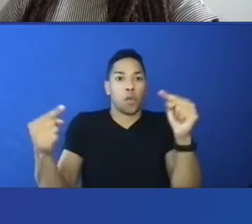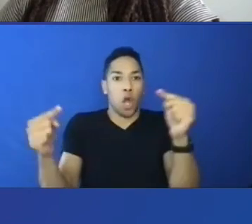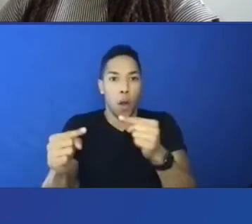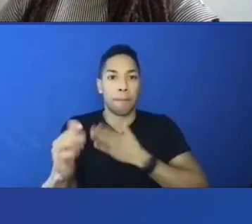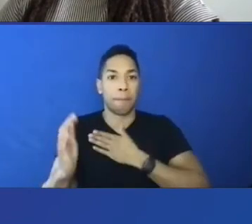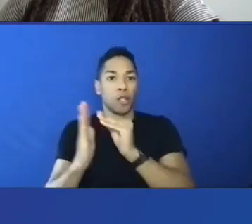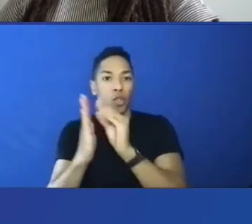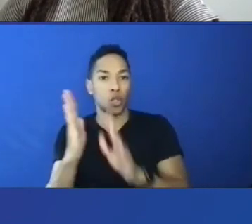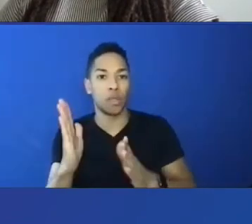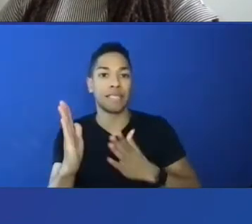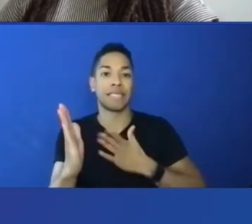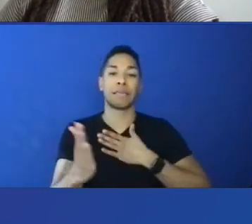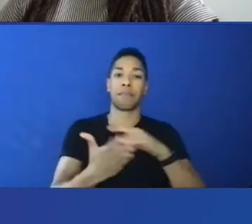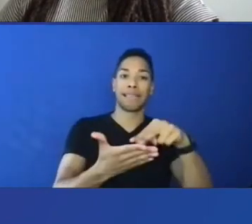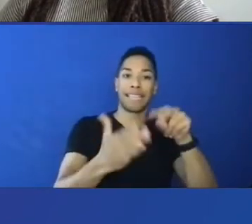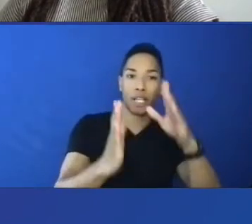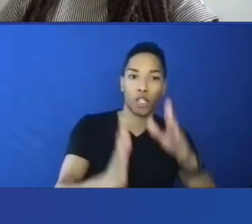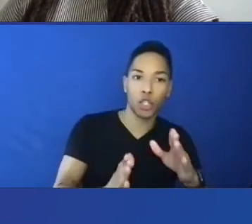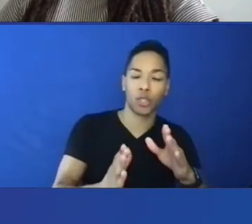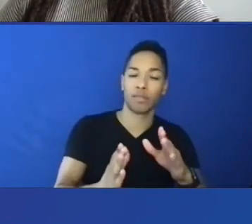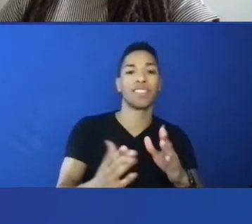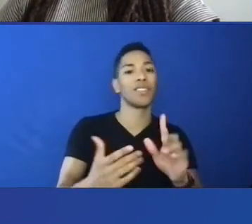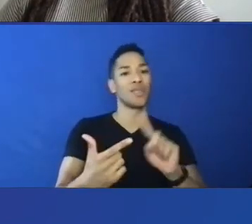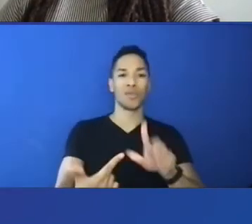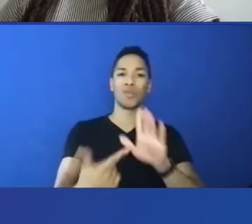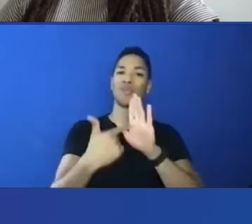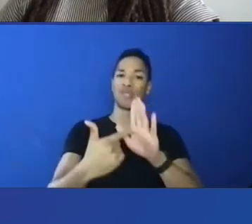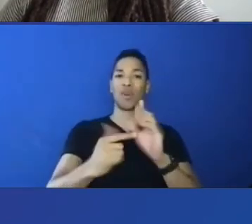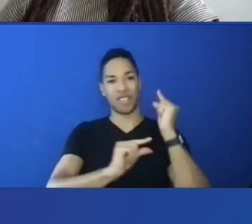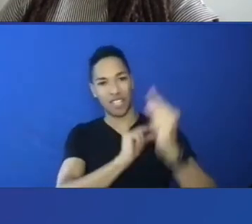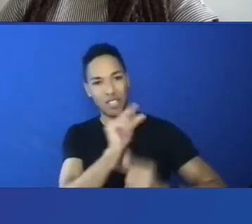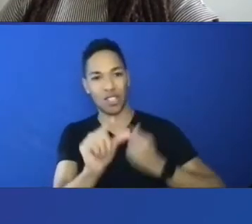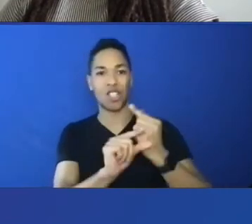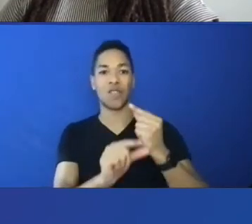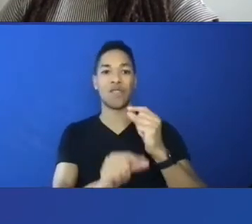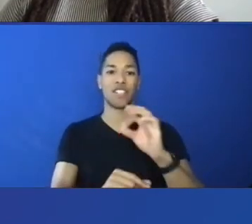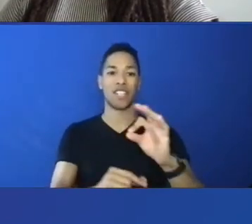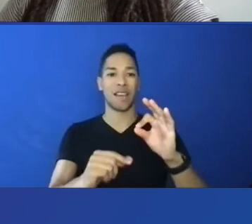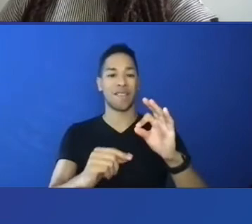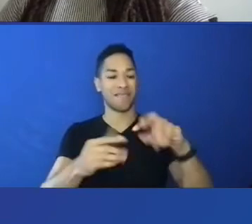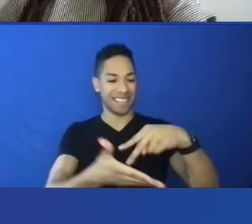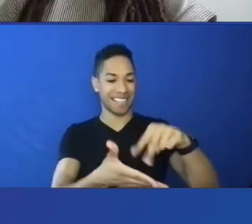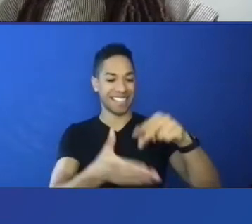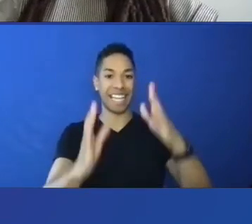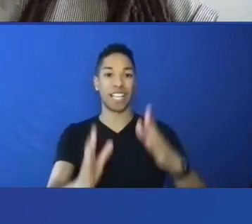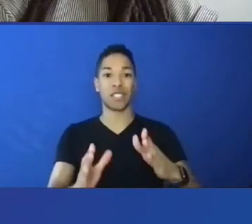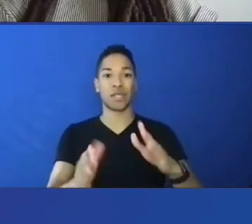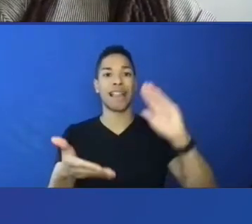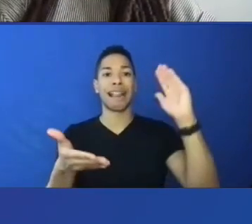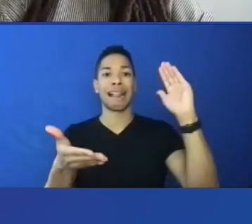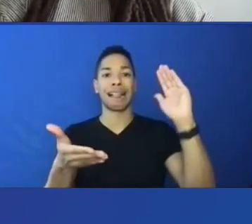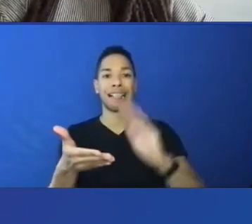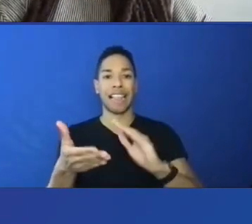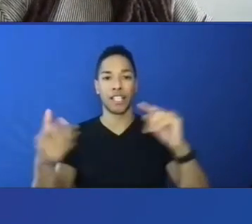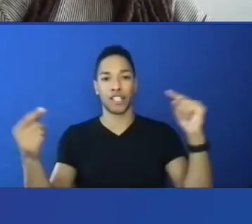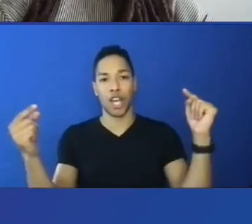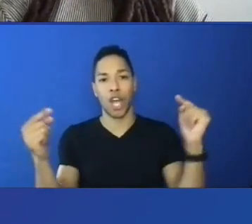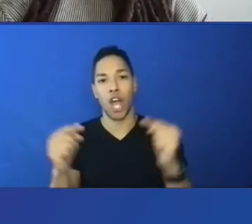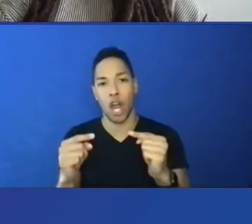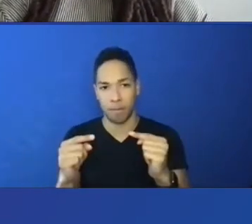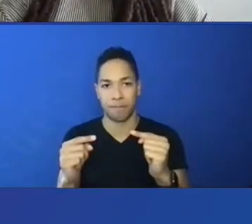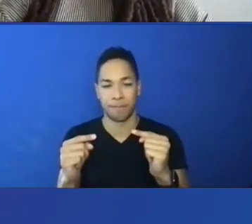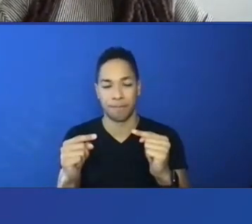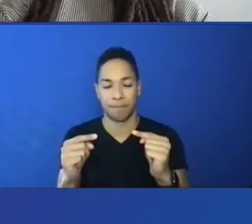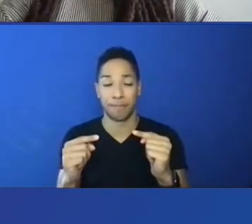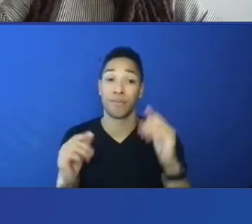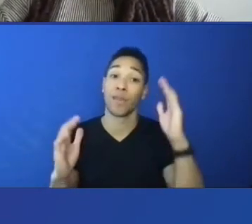have a generation of dancers that are less harmed by the craft, right? Because,